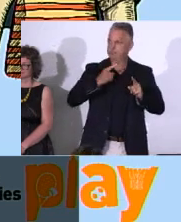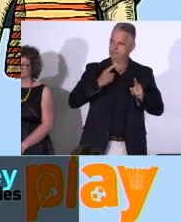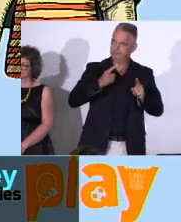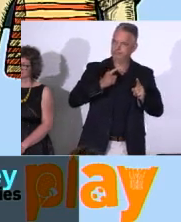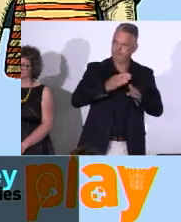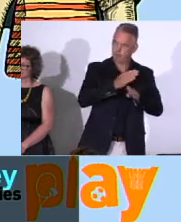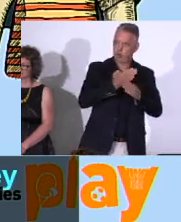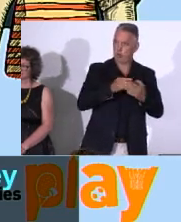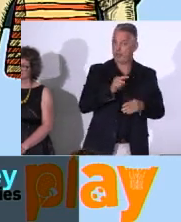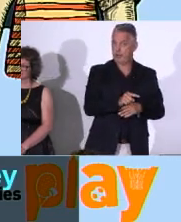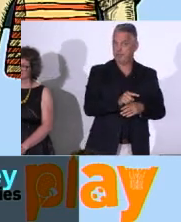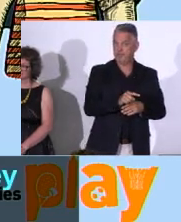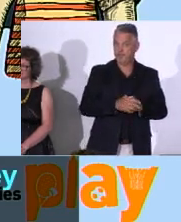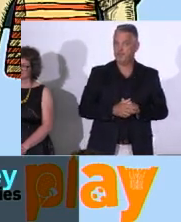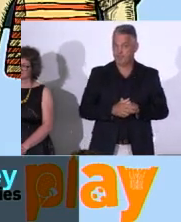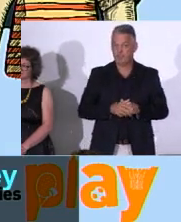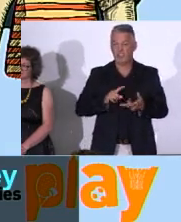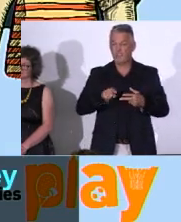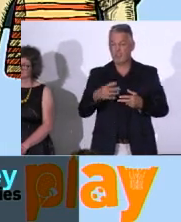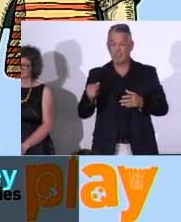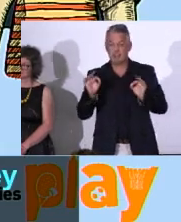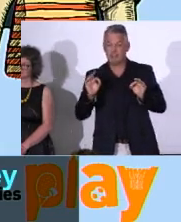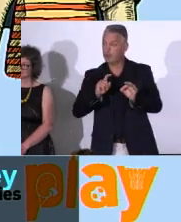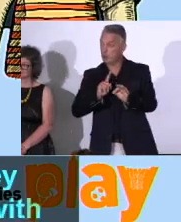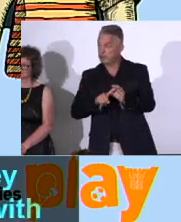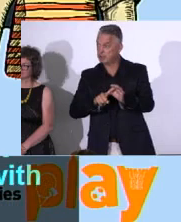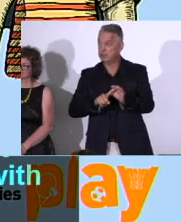and get in contact with the sport if they're asking for a specific sport and saying there